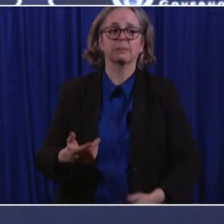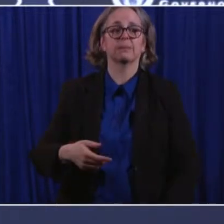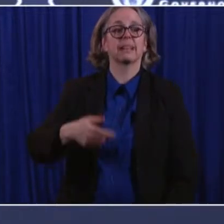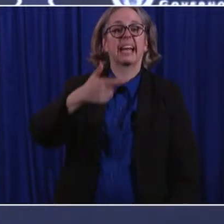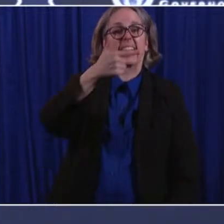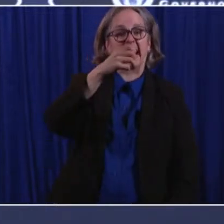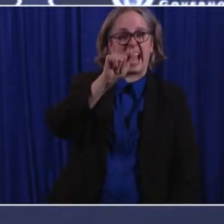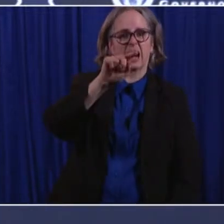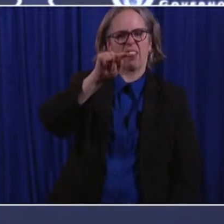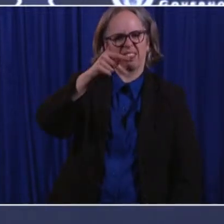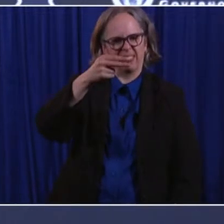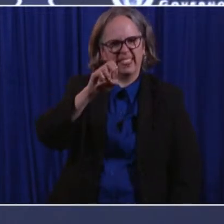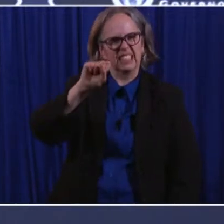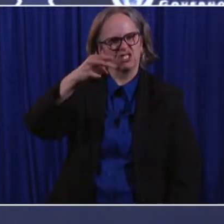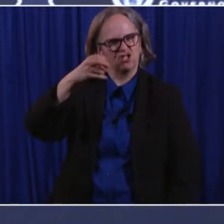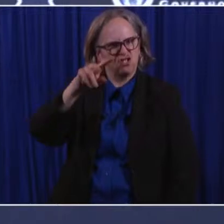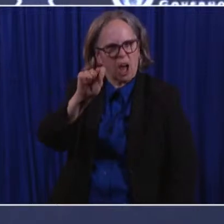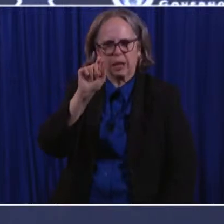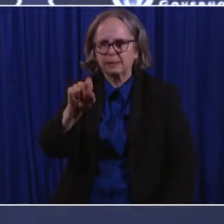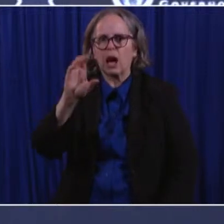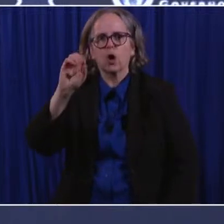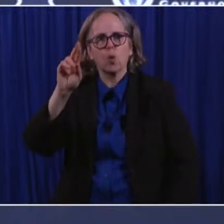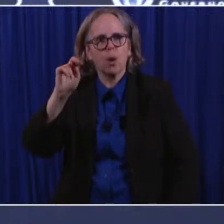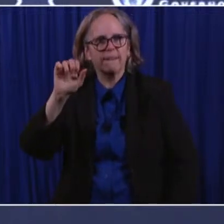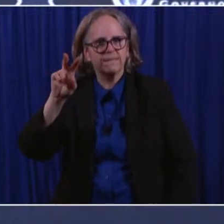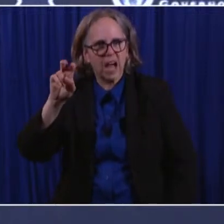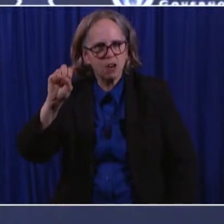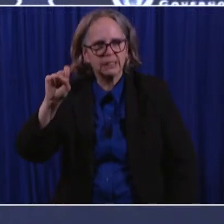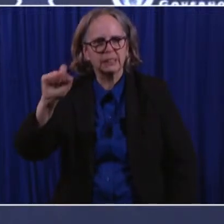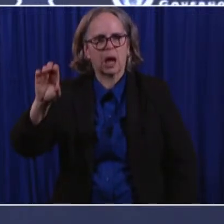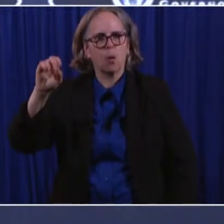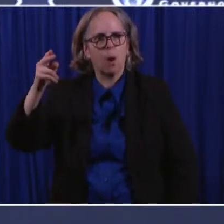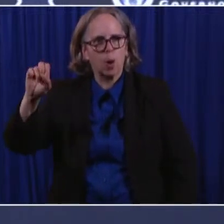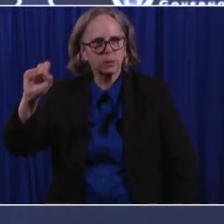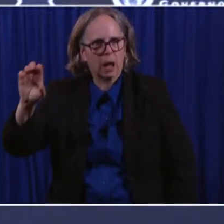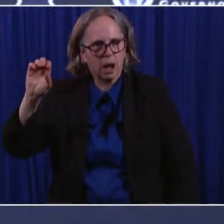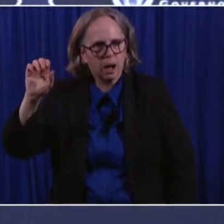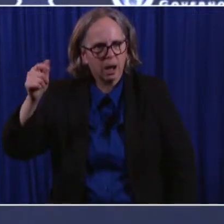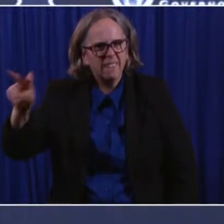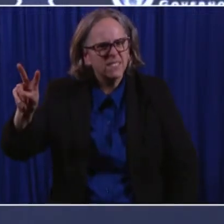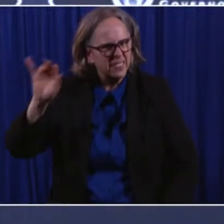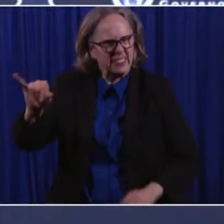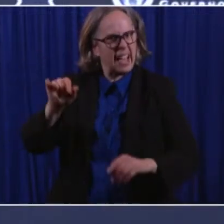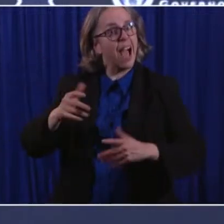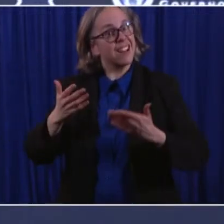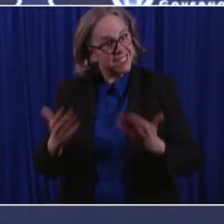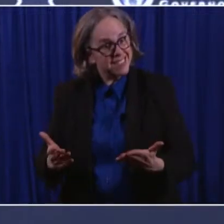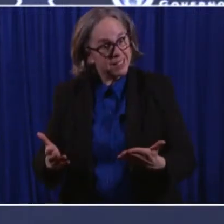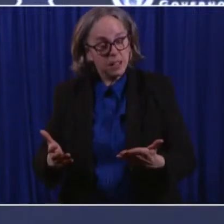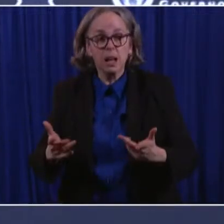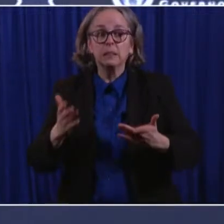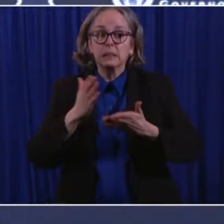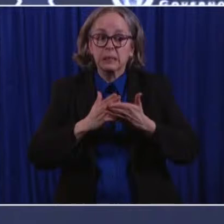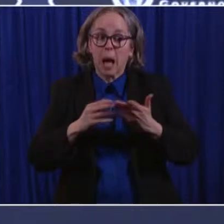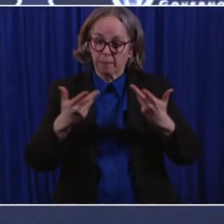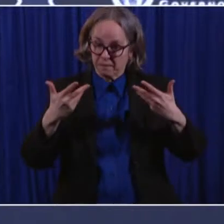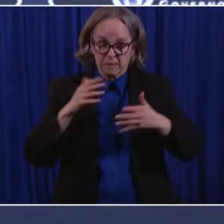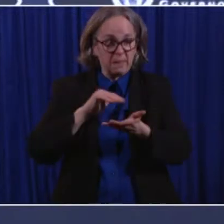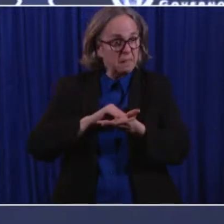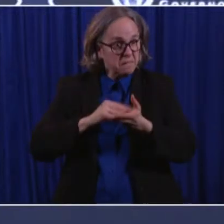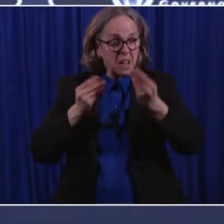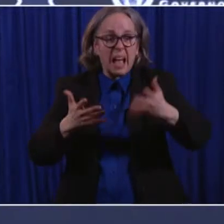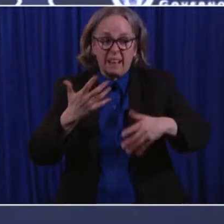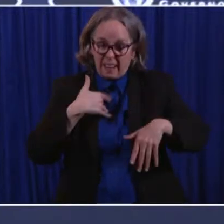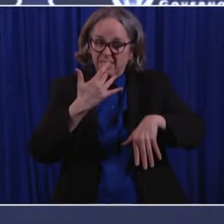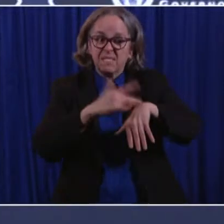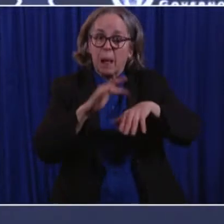shot.coronavirus.ohio.gov. Some providers who need to fill slots are actually beginning today for those 40 and over. And we gave them permission